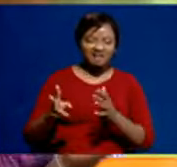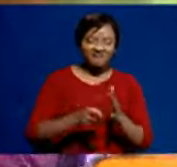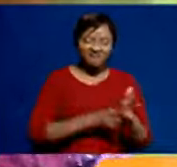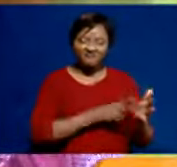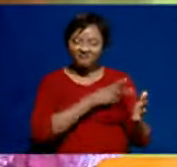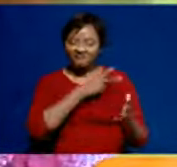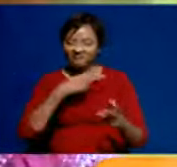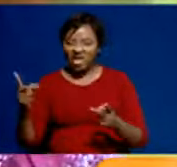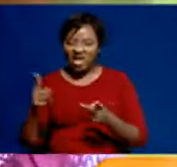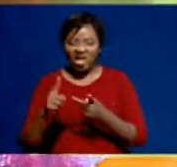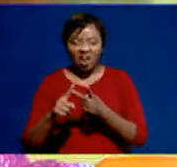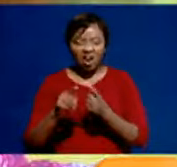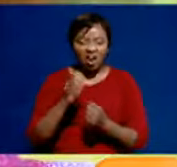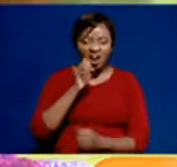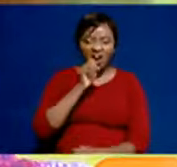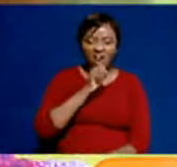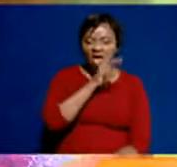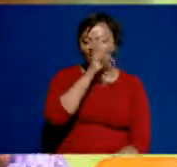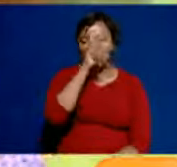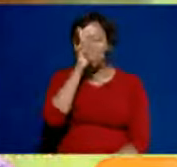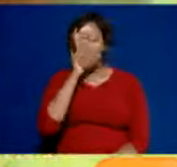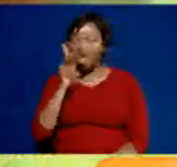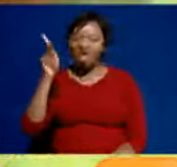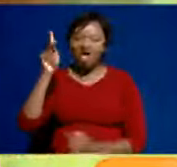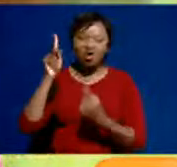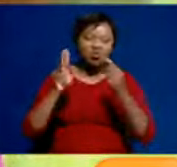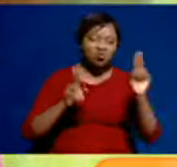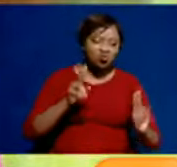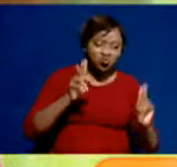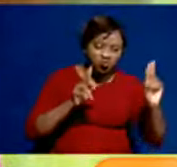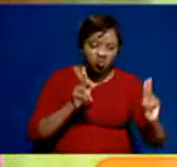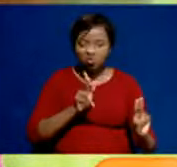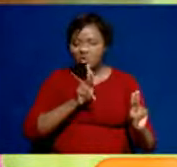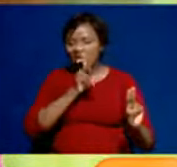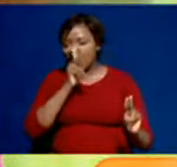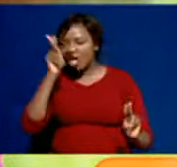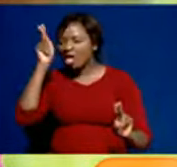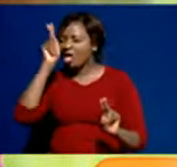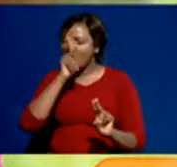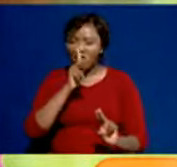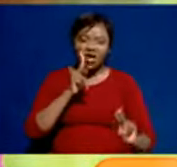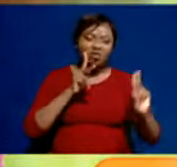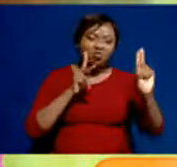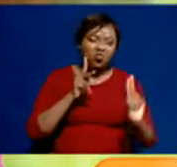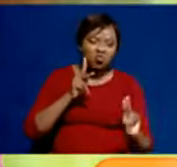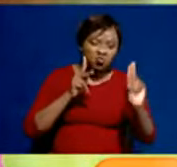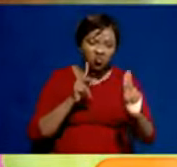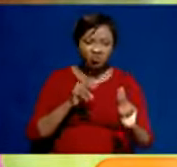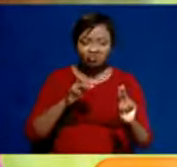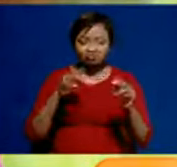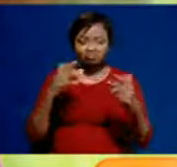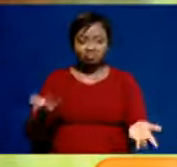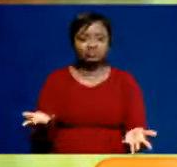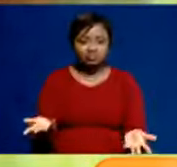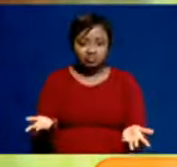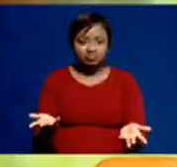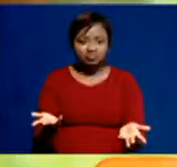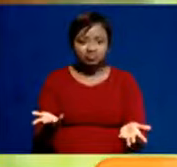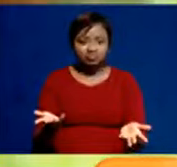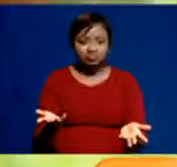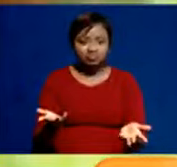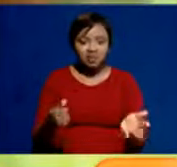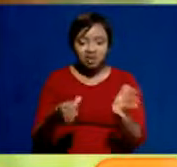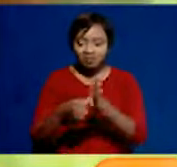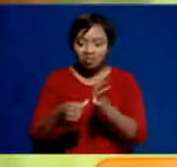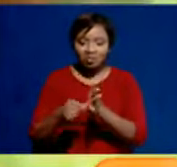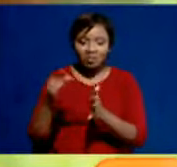complaining and blaming Uhuru Kenyatta in a government which Ruto was in, and most of the cronies he's with